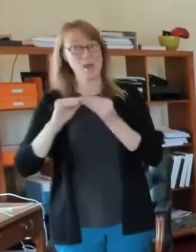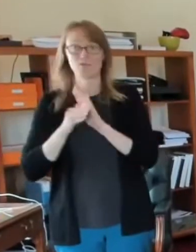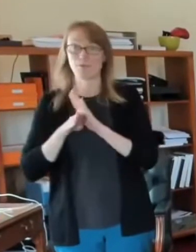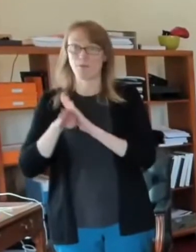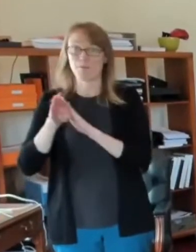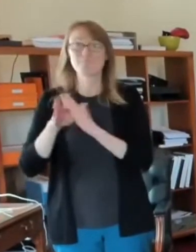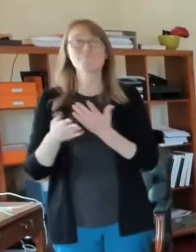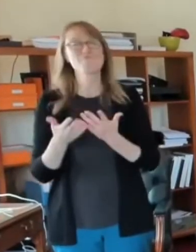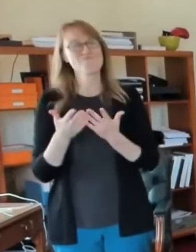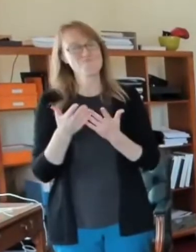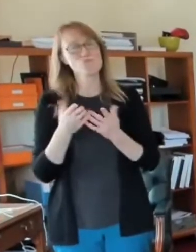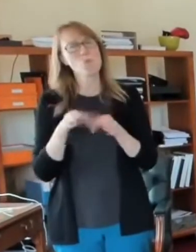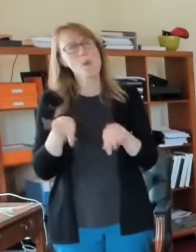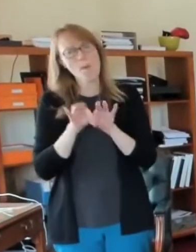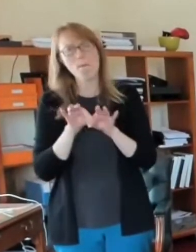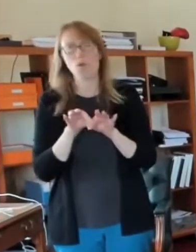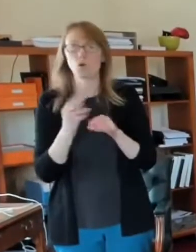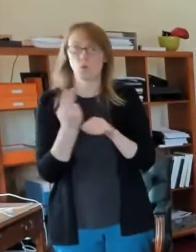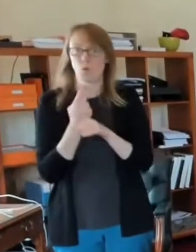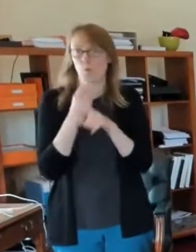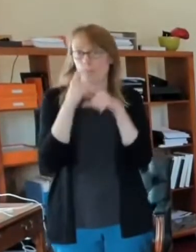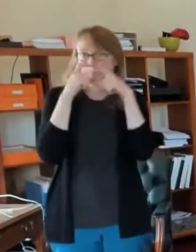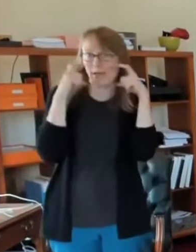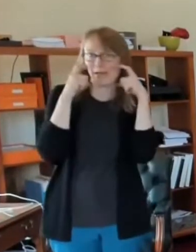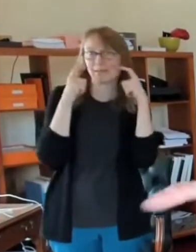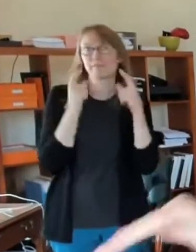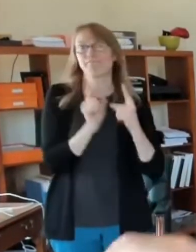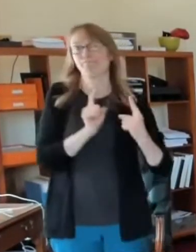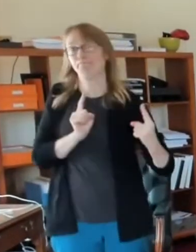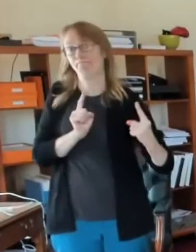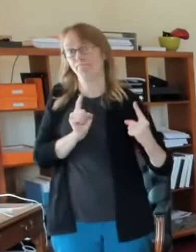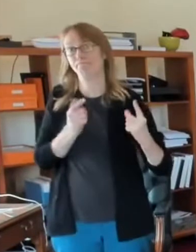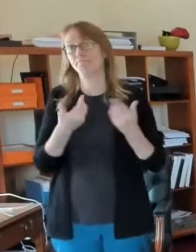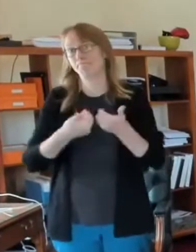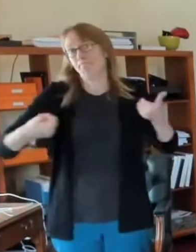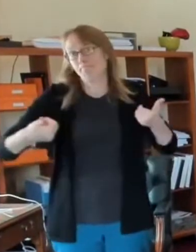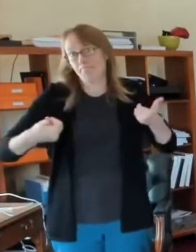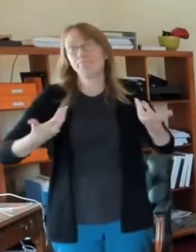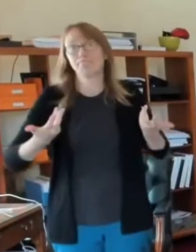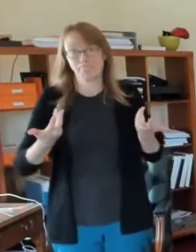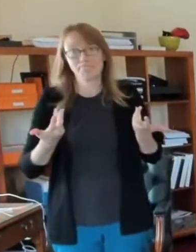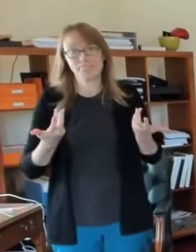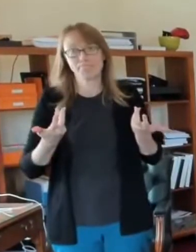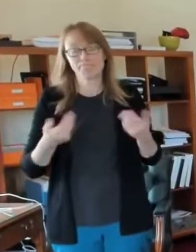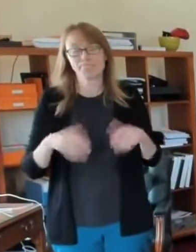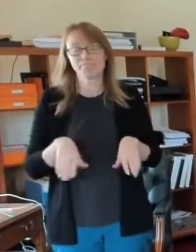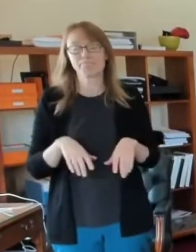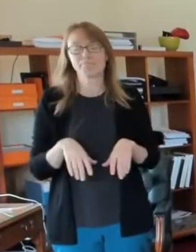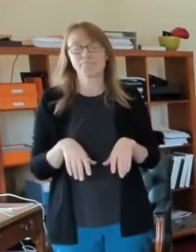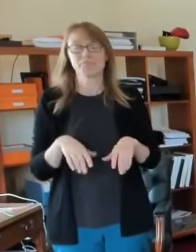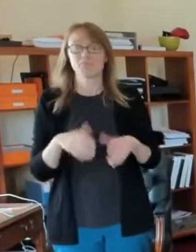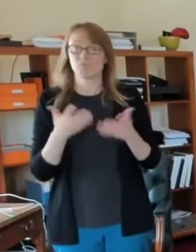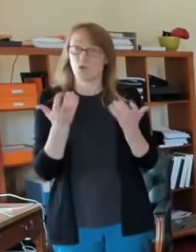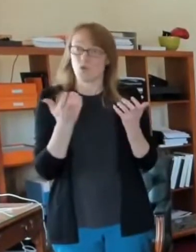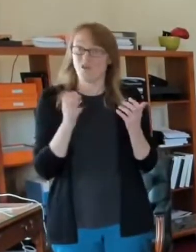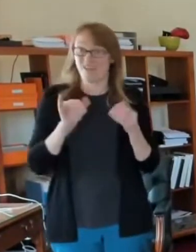distance, so that we can send this trend back in the other way. You